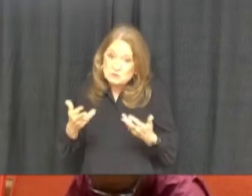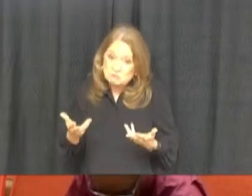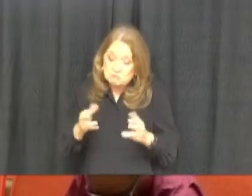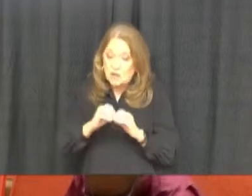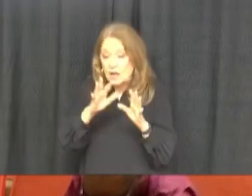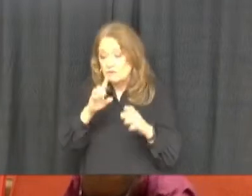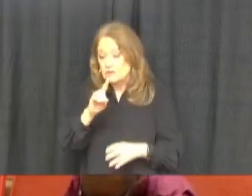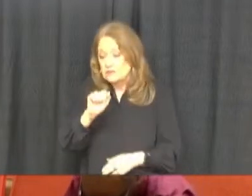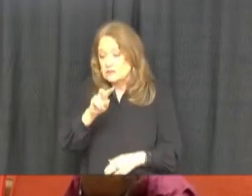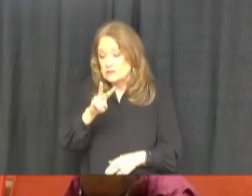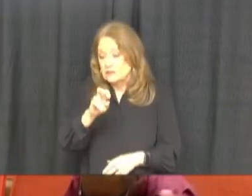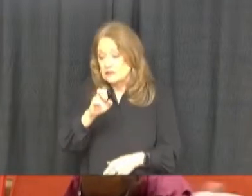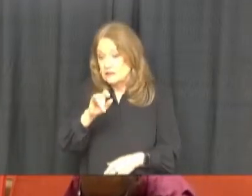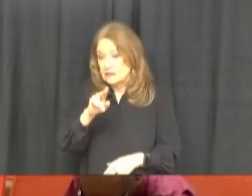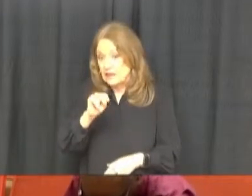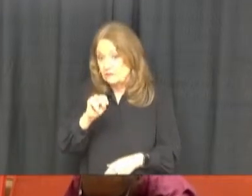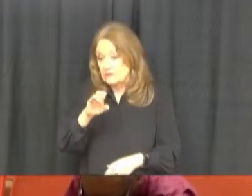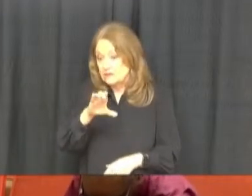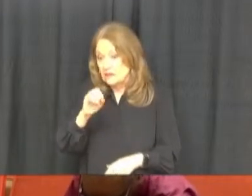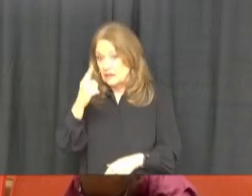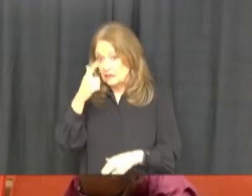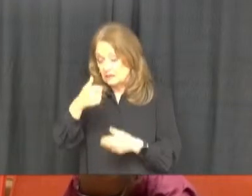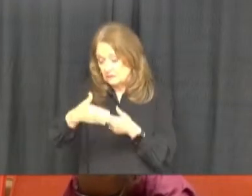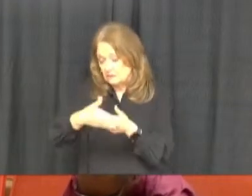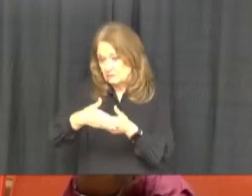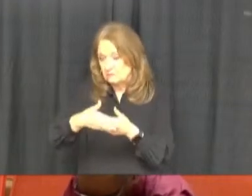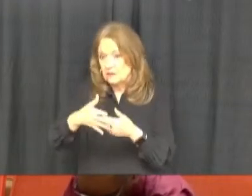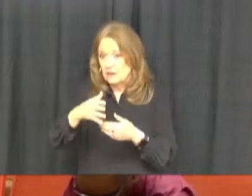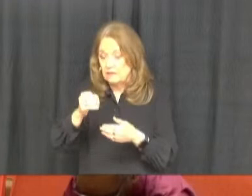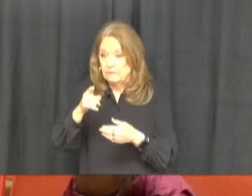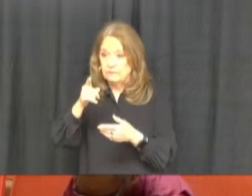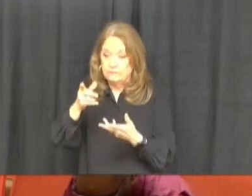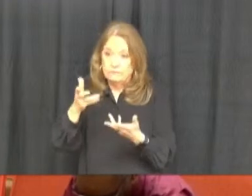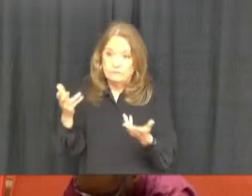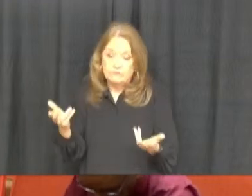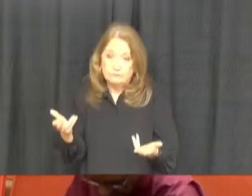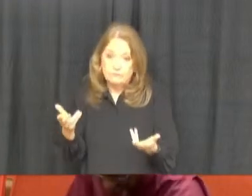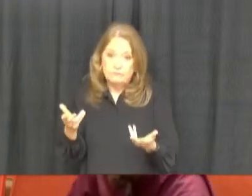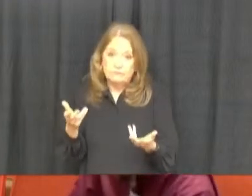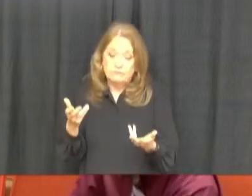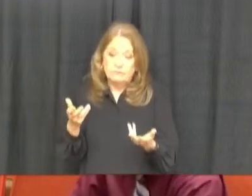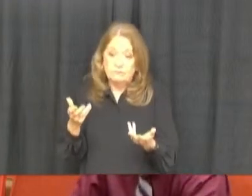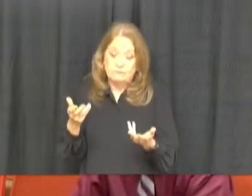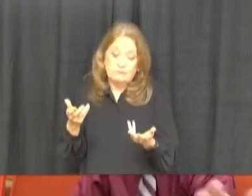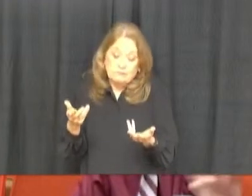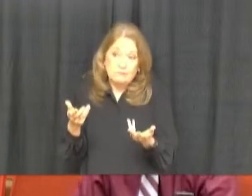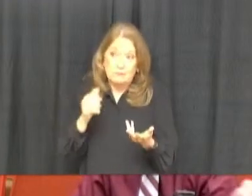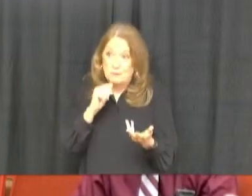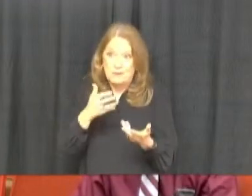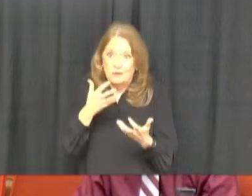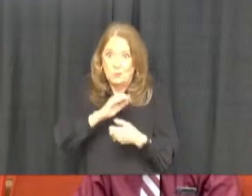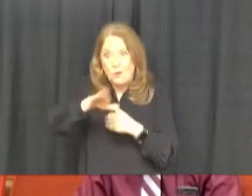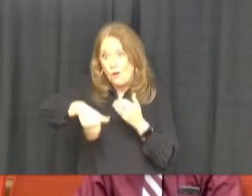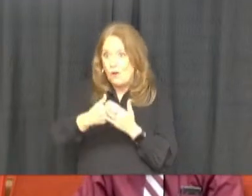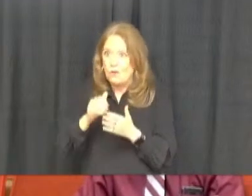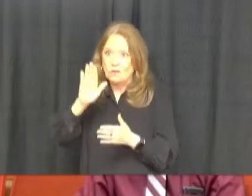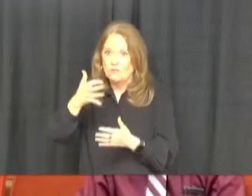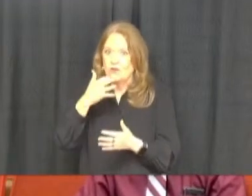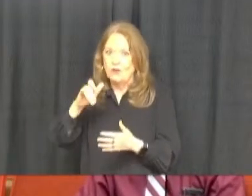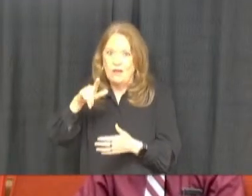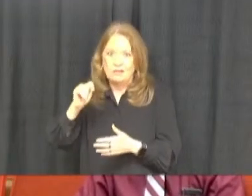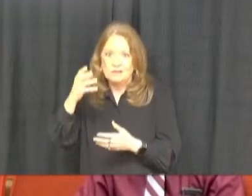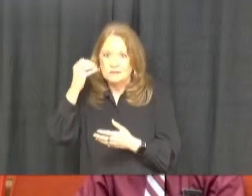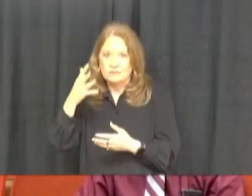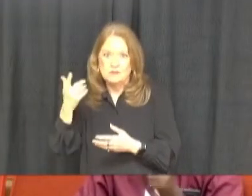Obviously Davidson County is on my mind because there is a nexus with this crime. But I'm not going to want all of their hot list information